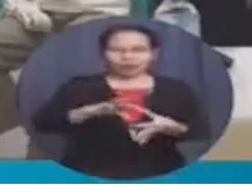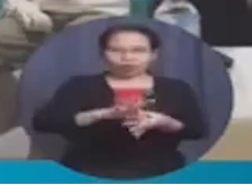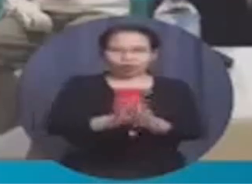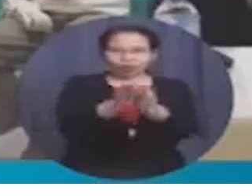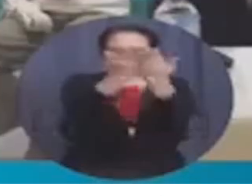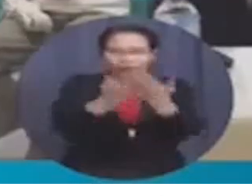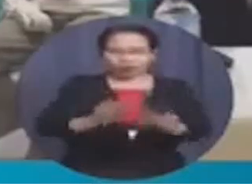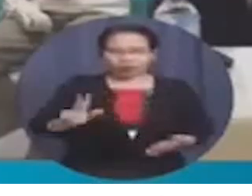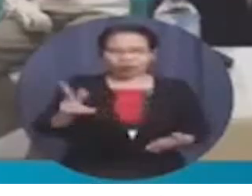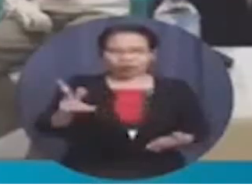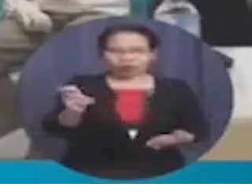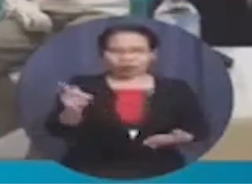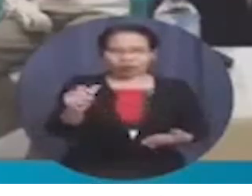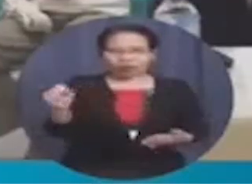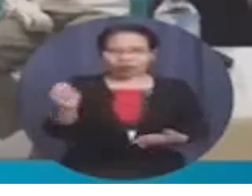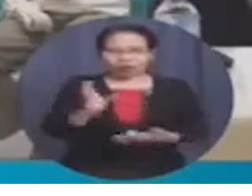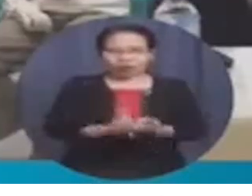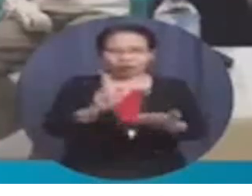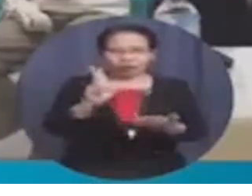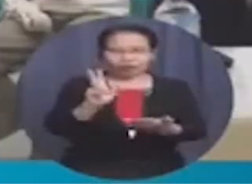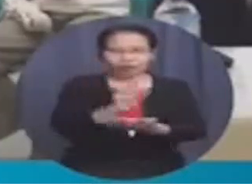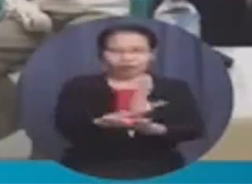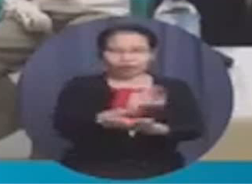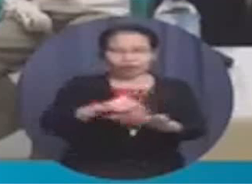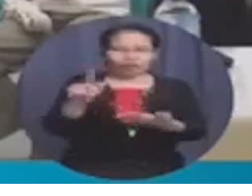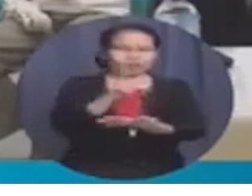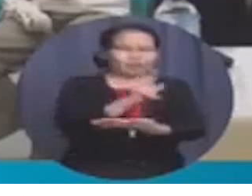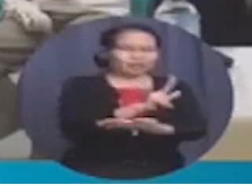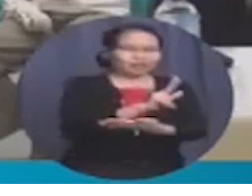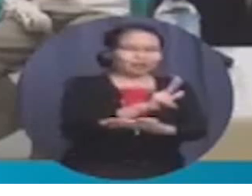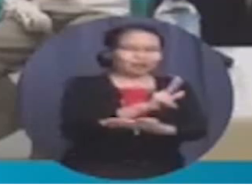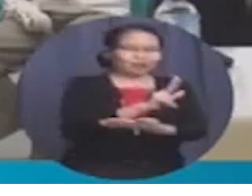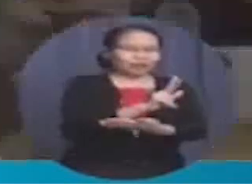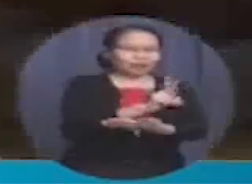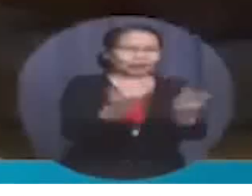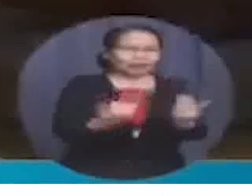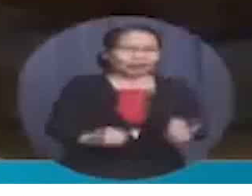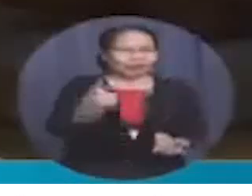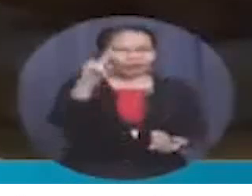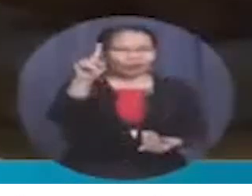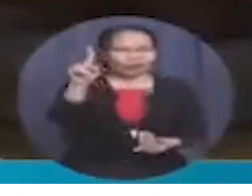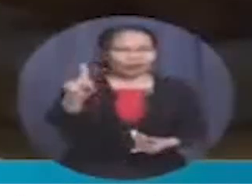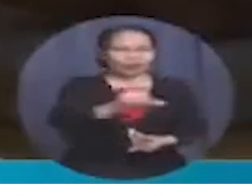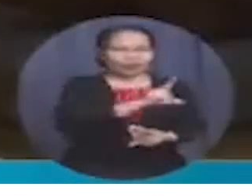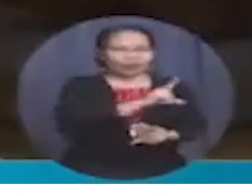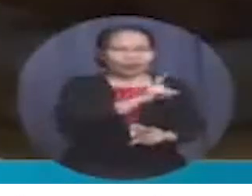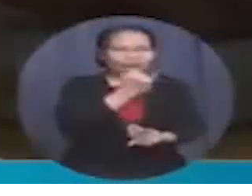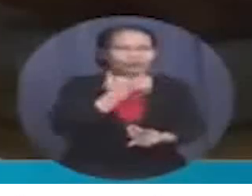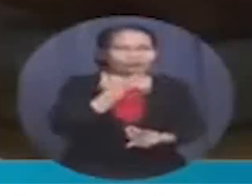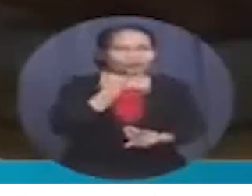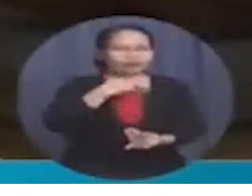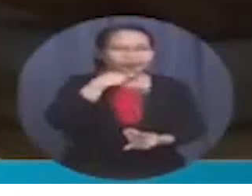of 2 Chronicles, chapter 3, or verse 3. Now for a long season